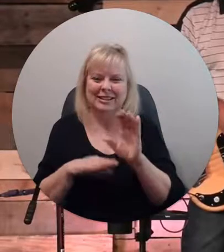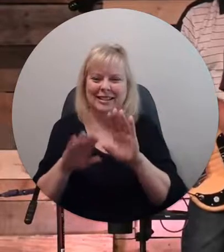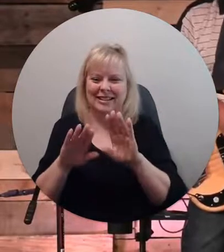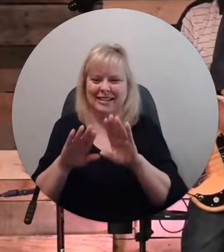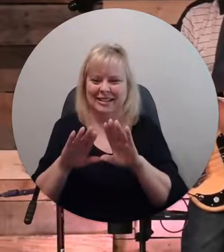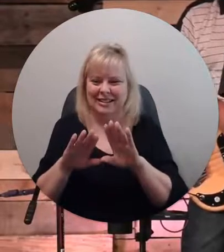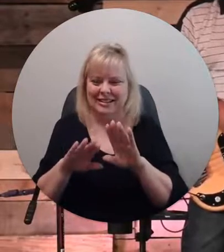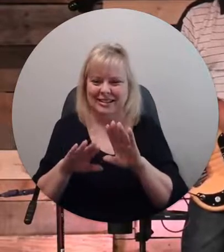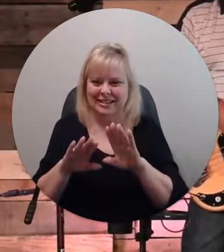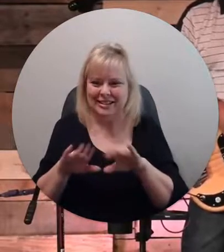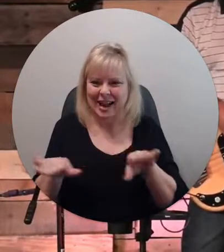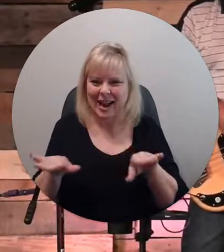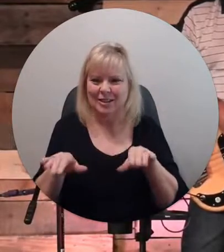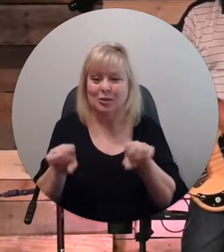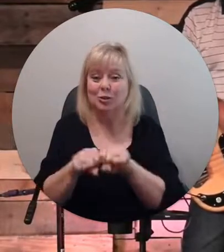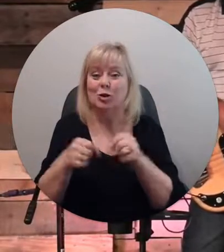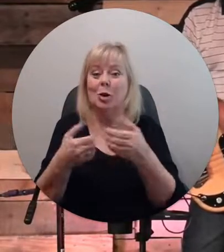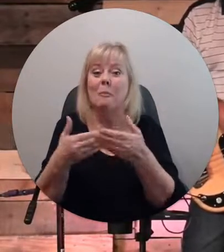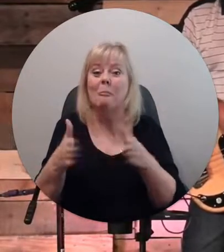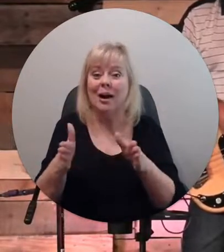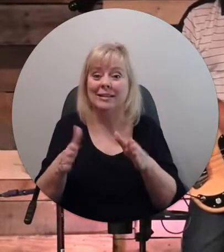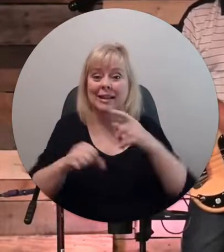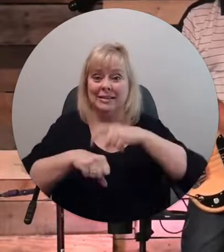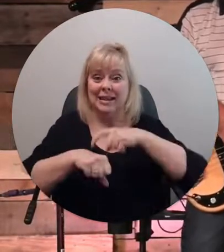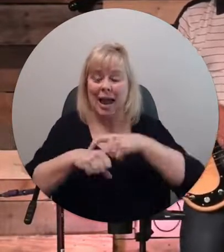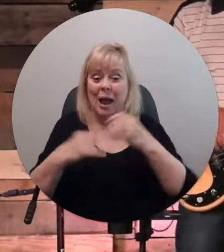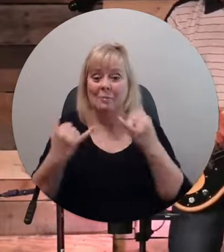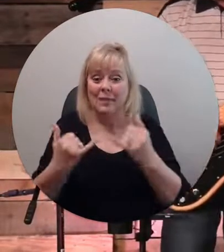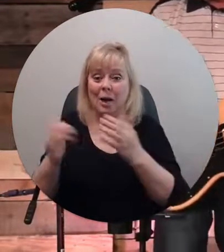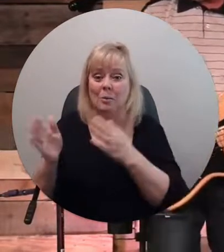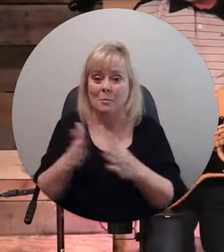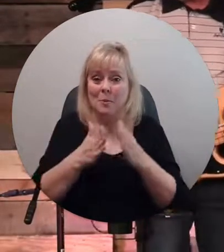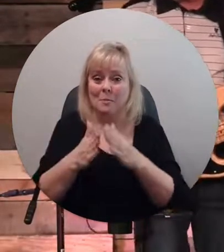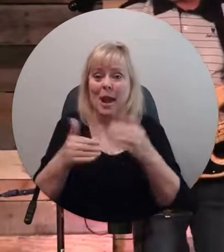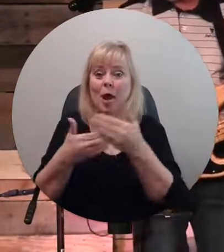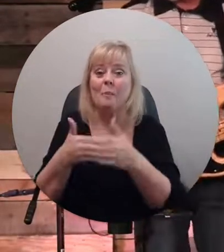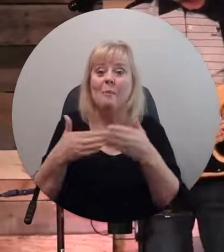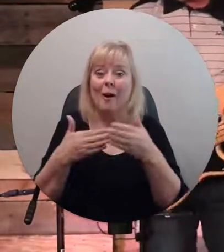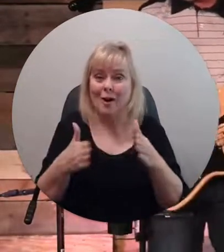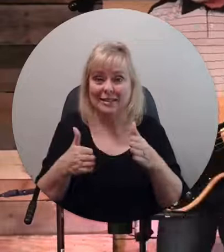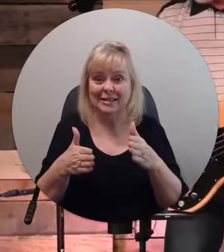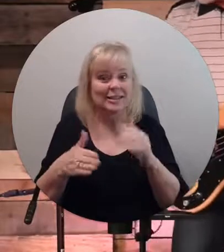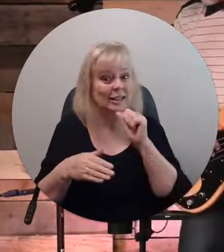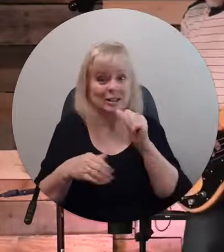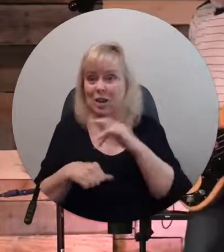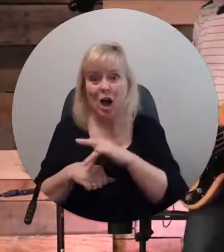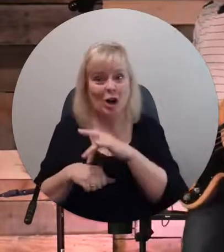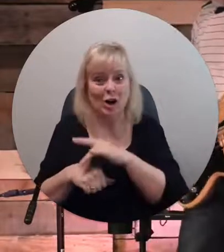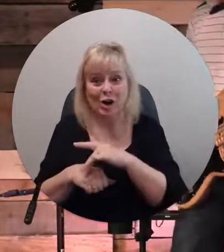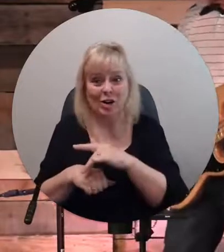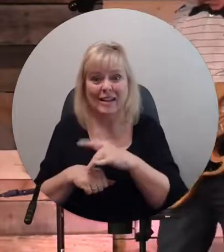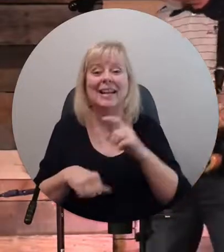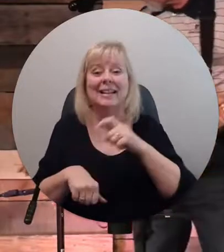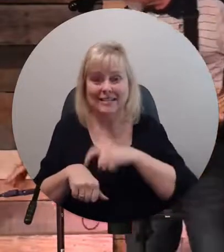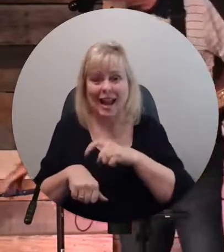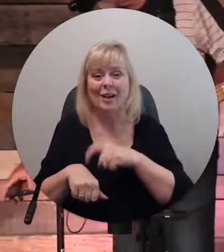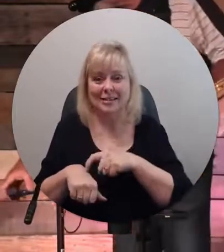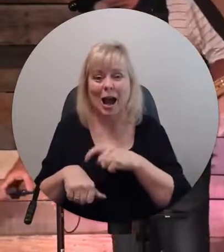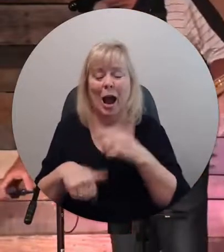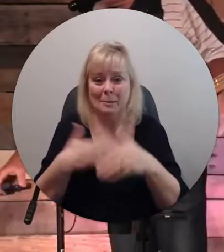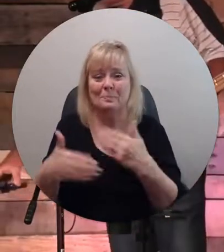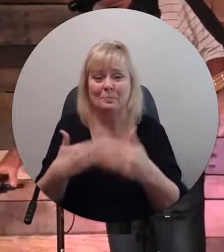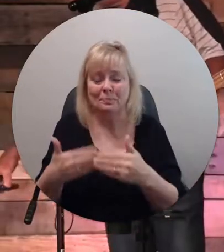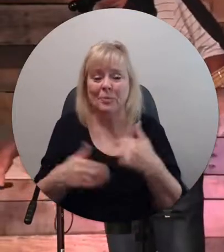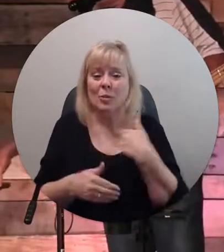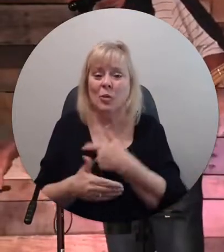in the foyer that we want to make sure everybody's aware of. Please do begin collecting those items so that we can have a big,